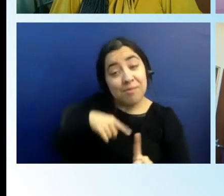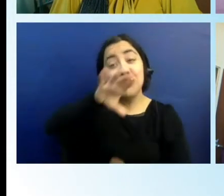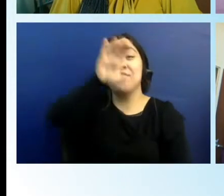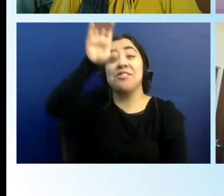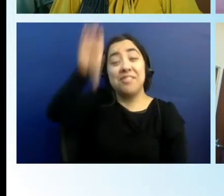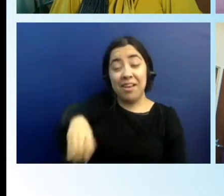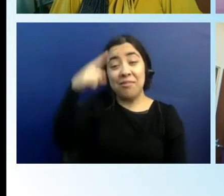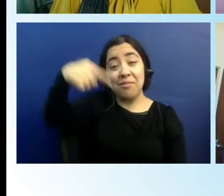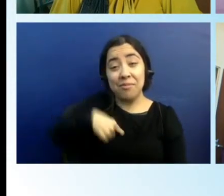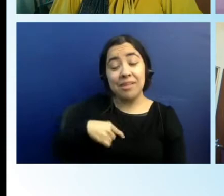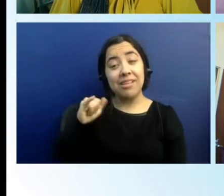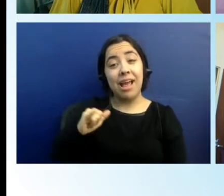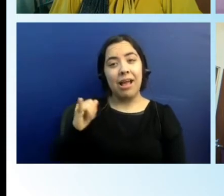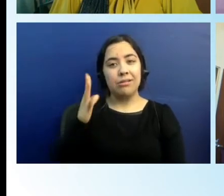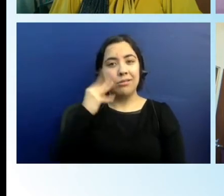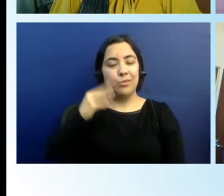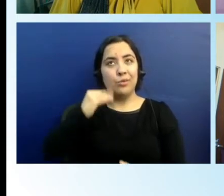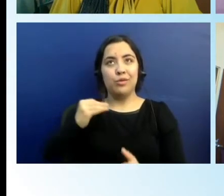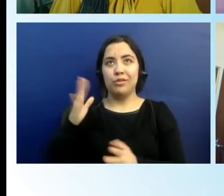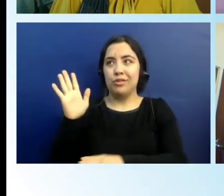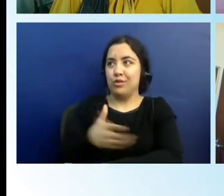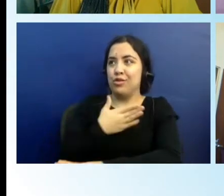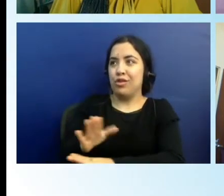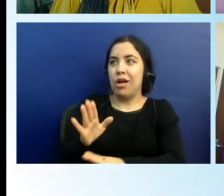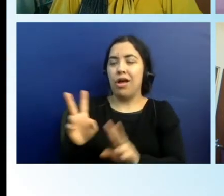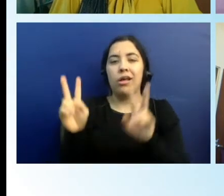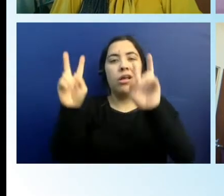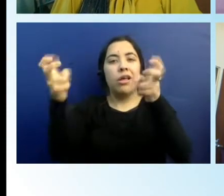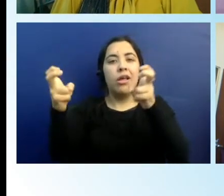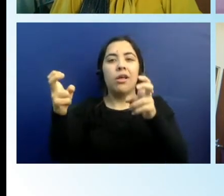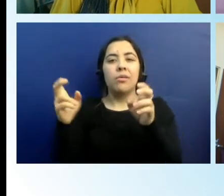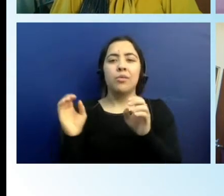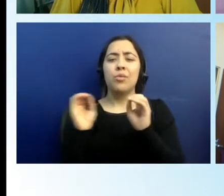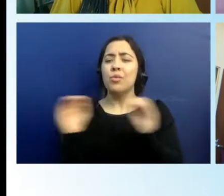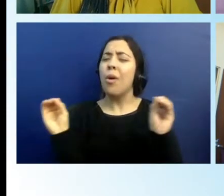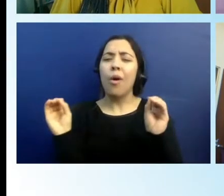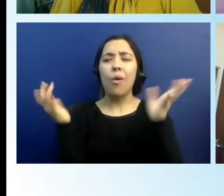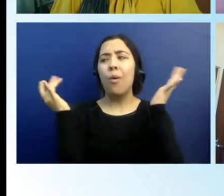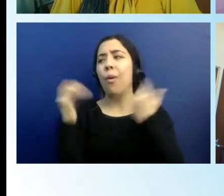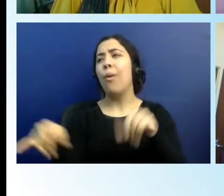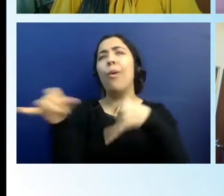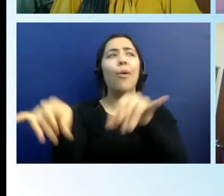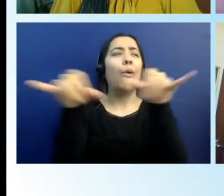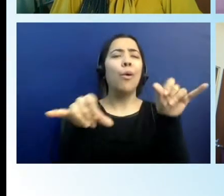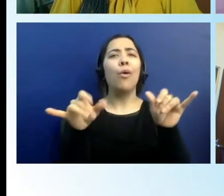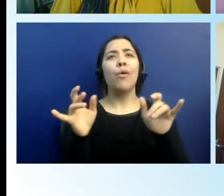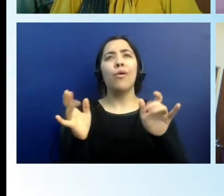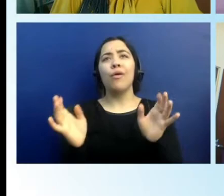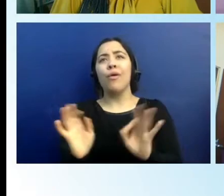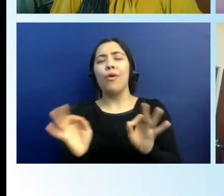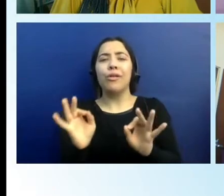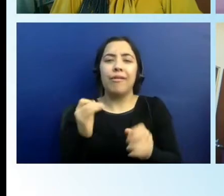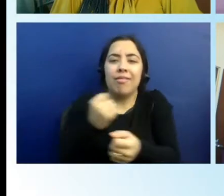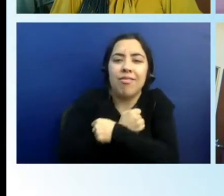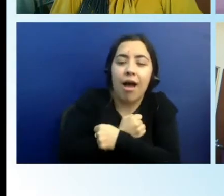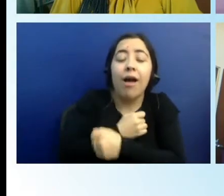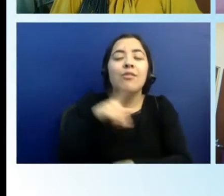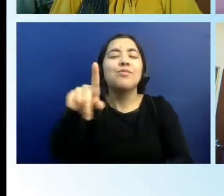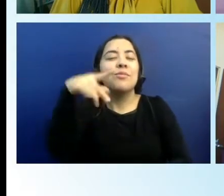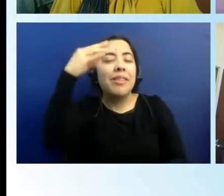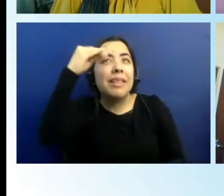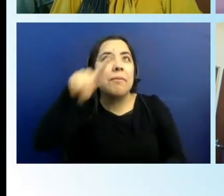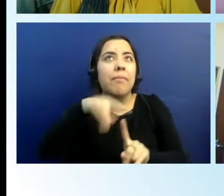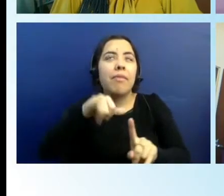journey of a song, No Ordinary Love, right? Mm-hmm. So you think about the love you have for a city, but